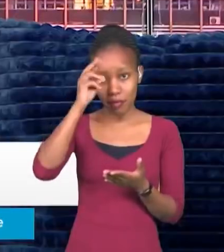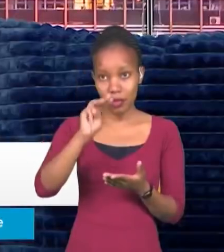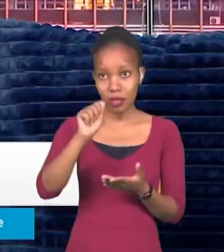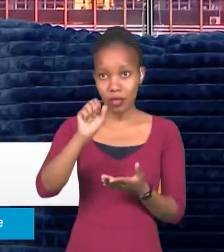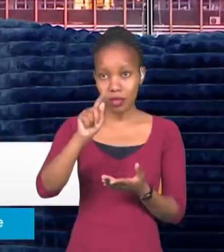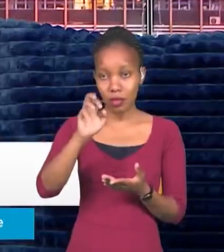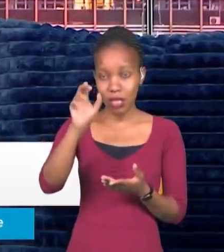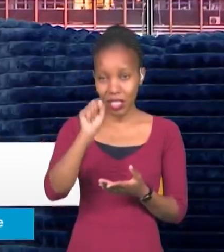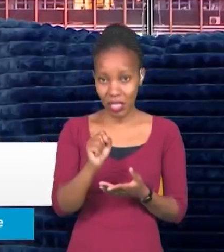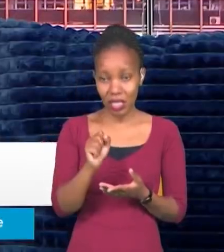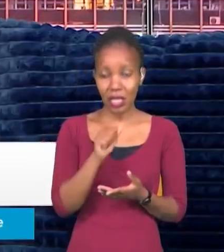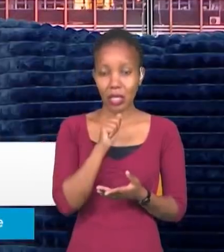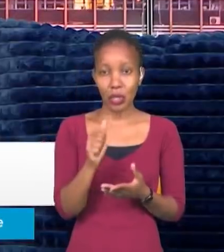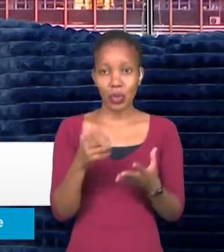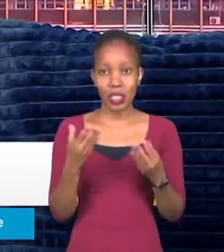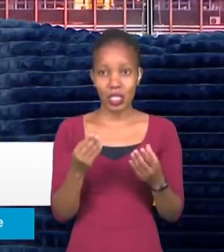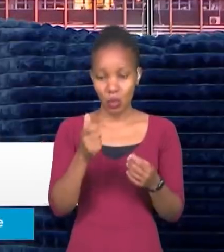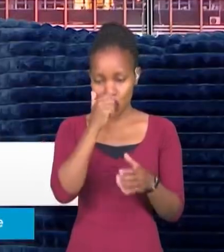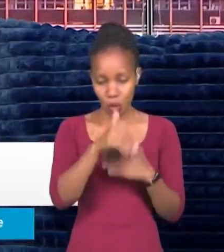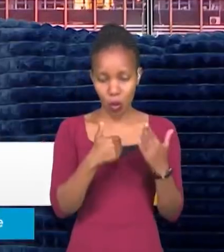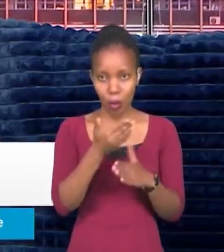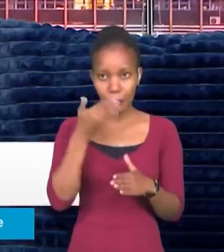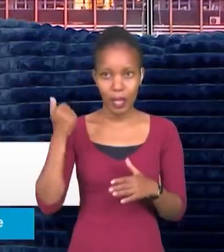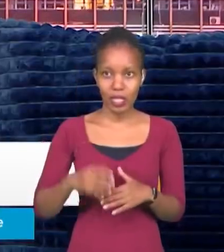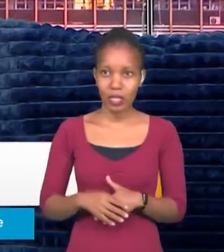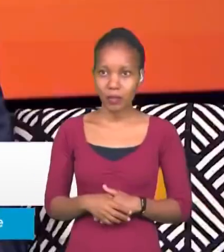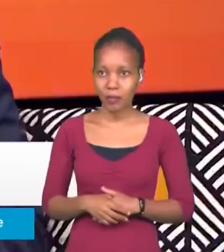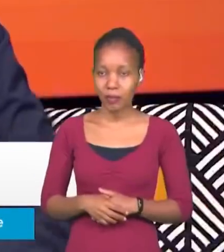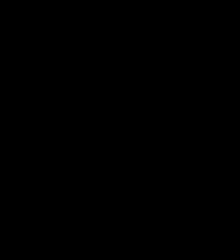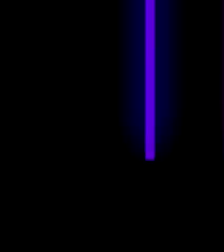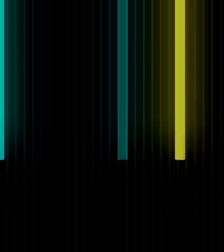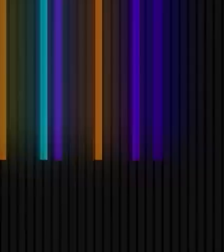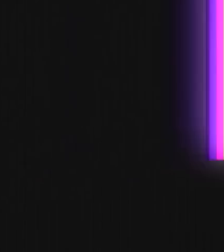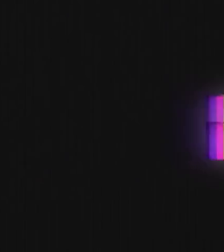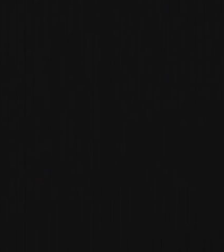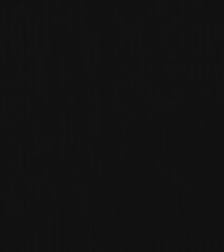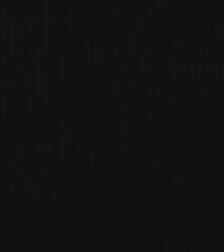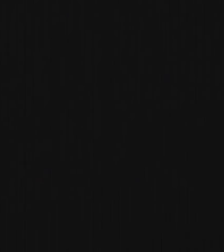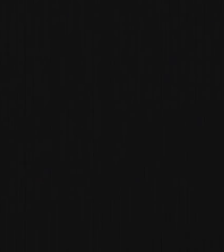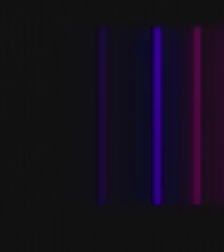returned so many times. Yeah, true. I wish you all true. The best again. I will. Thank you. All right.